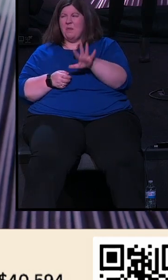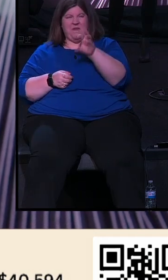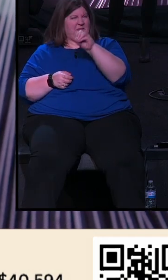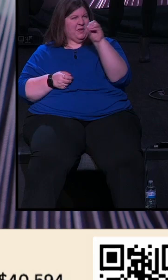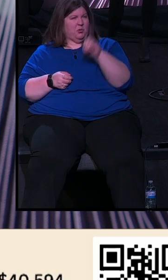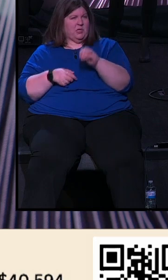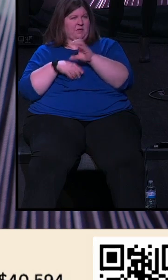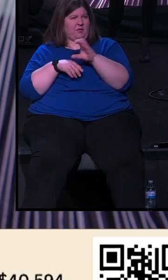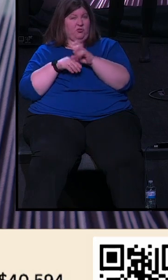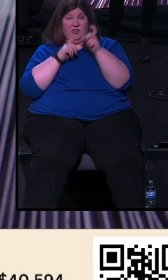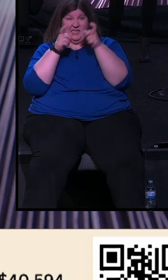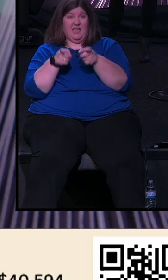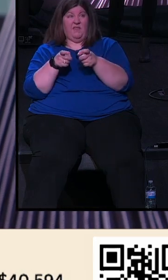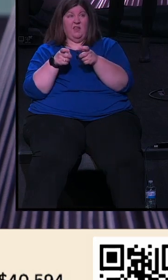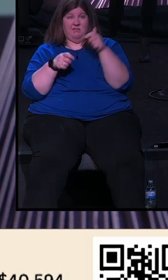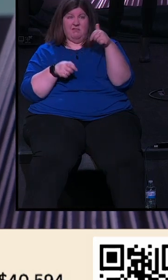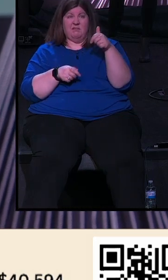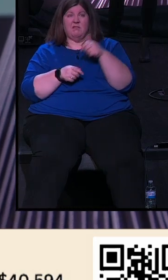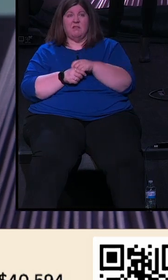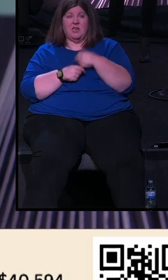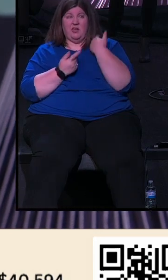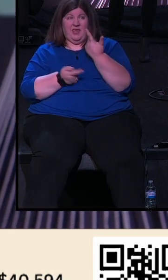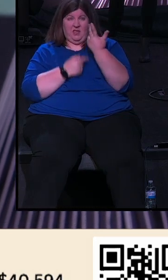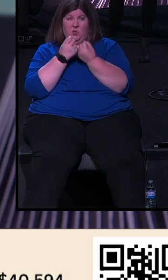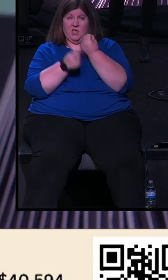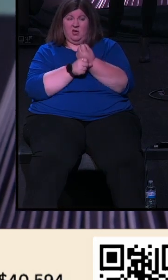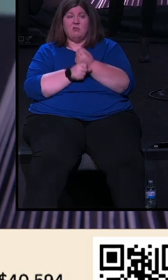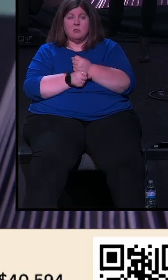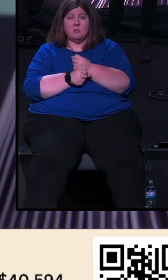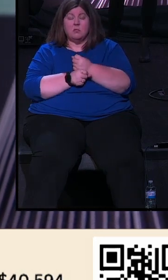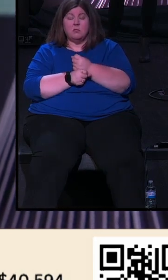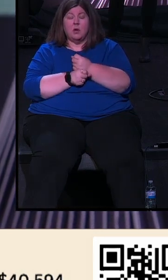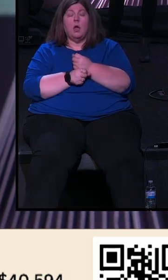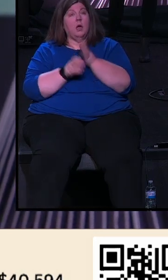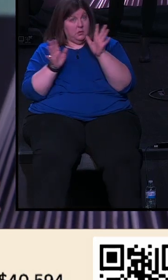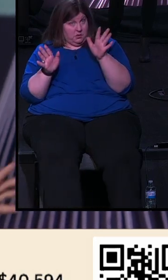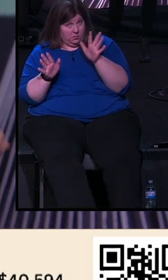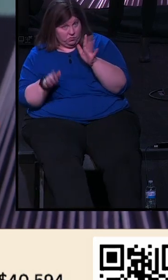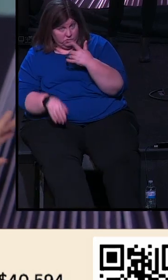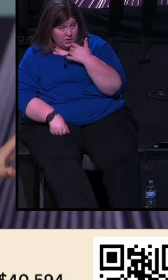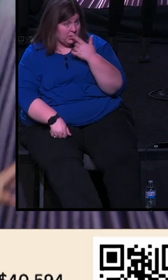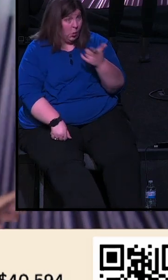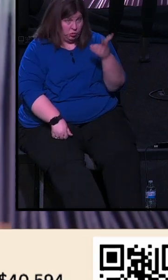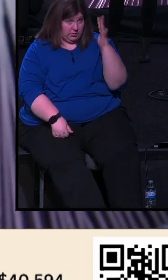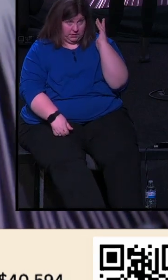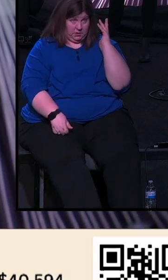has actually given anything here at our church in the last year. So I told you at the beginning,